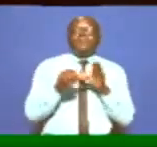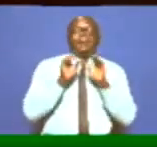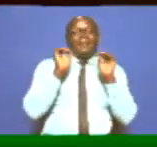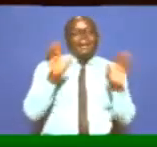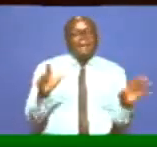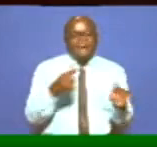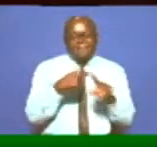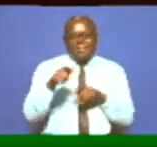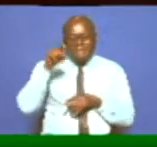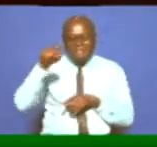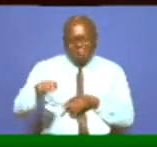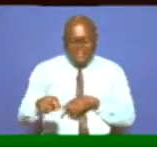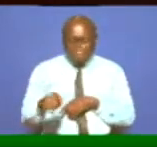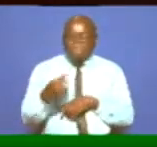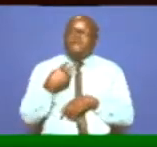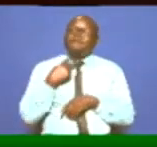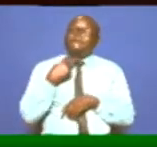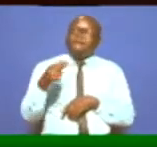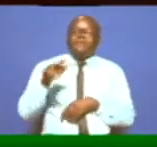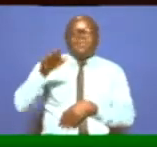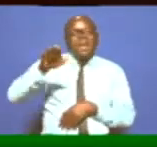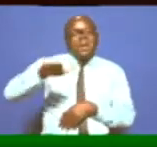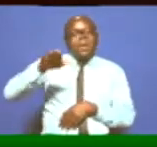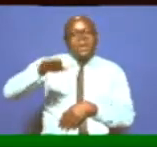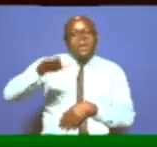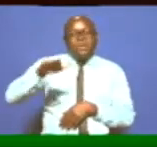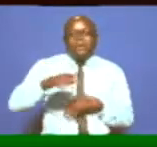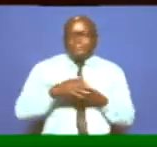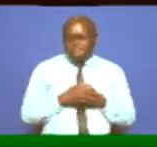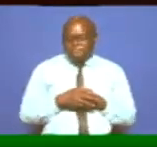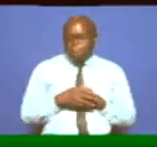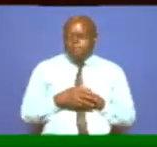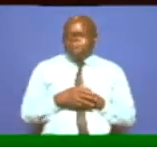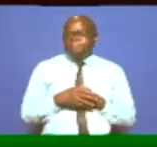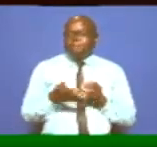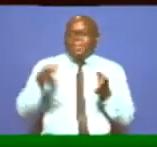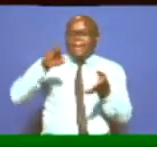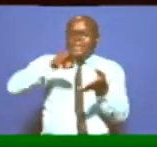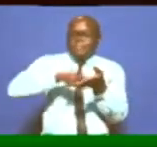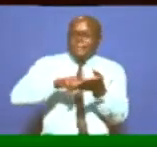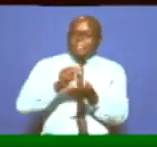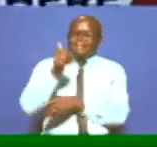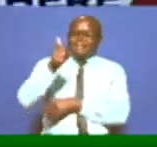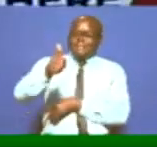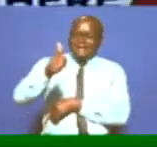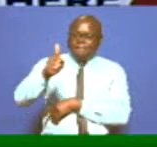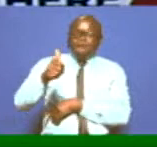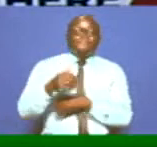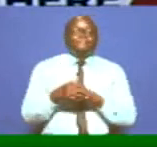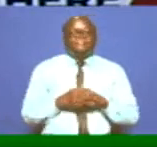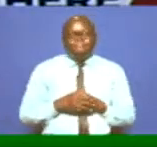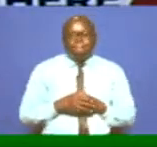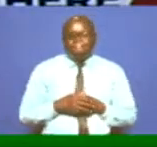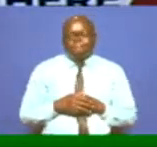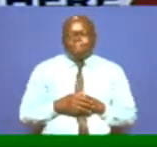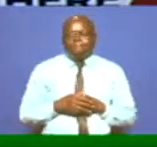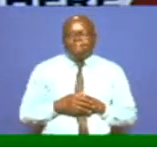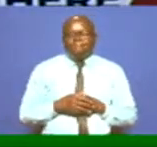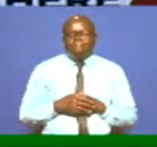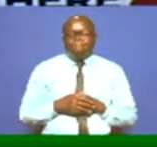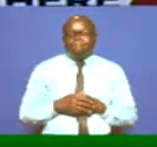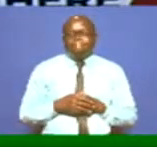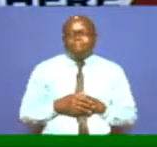but they should be in reasonable decibels. I beat myself. Mr. Speaker, sir, I beg